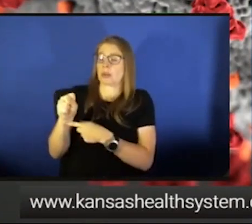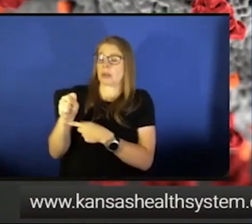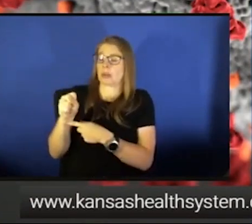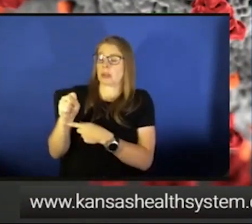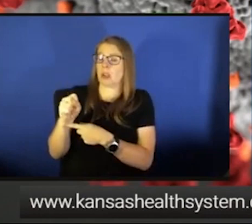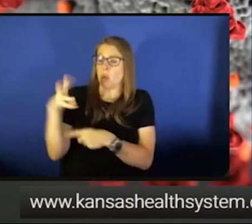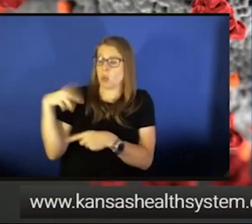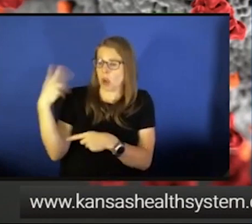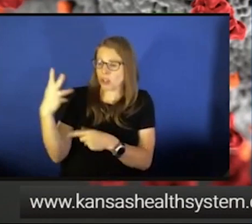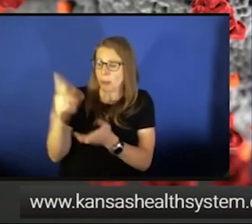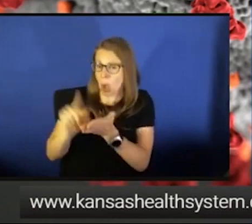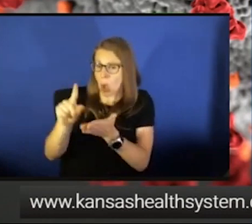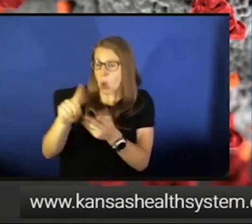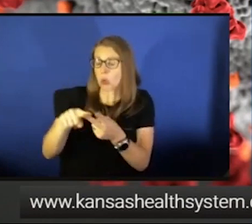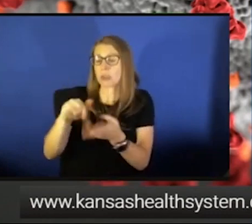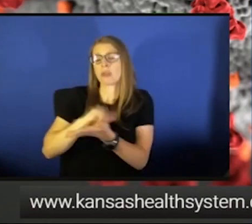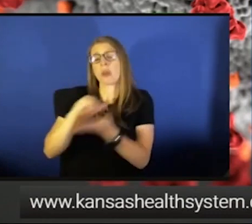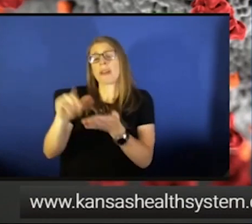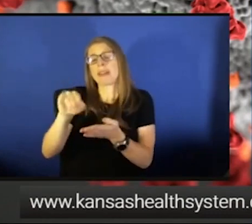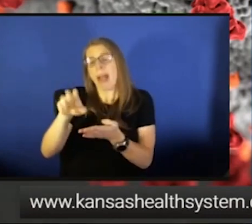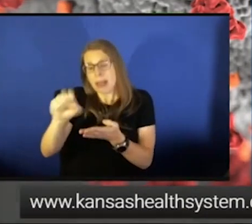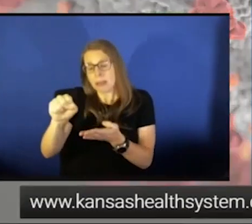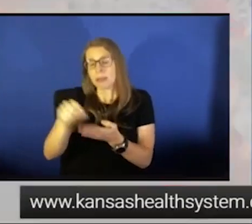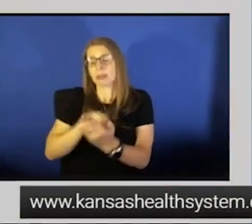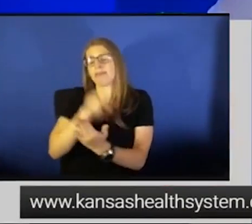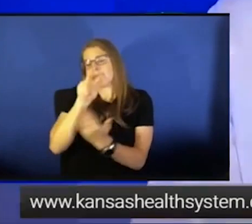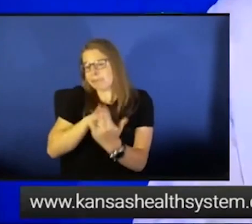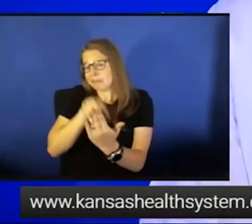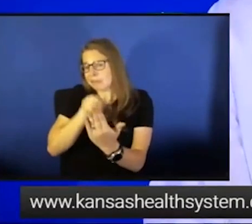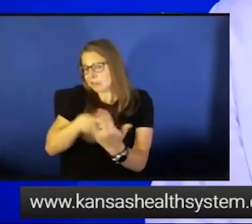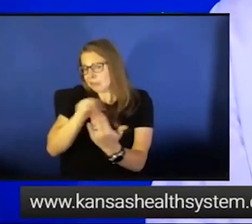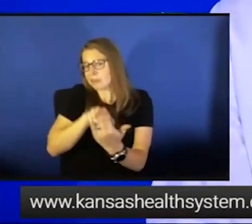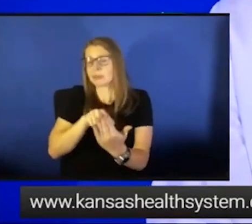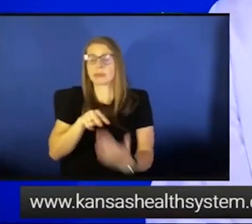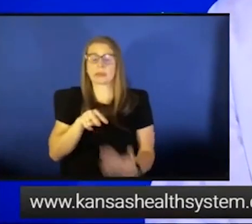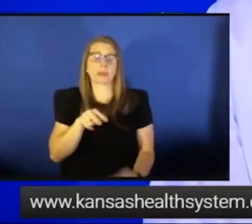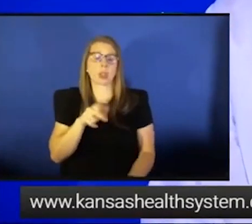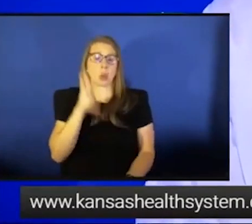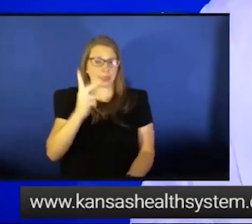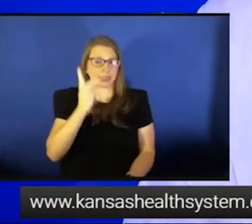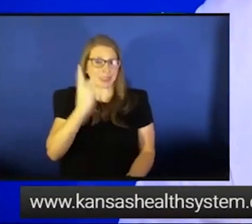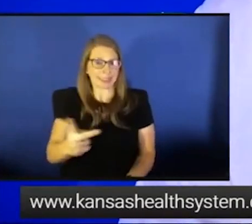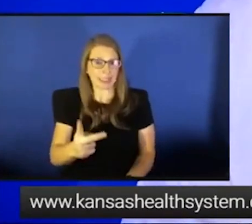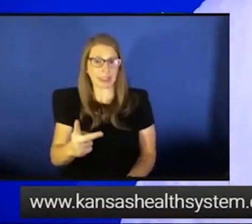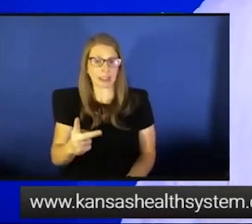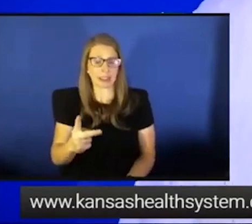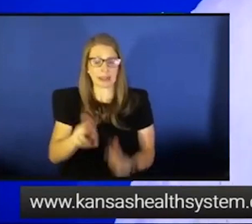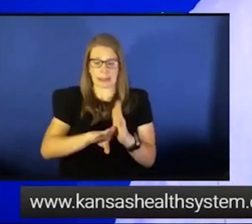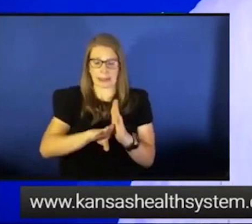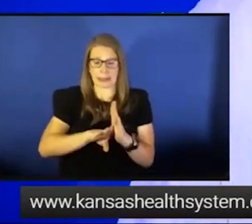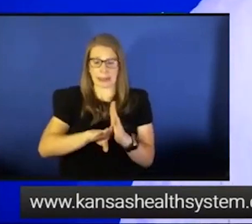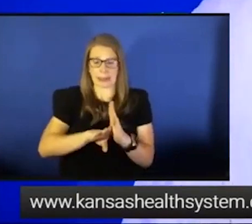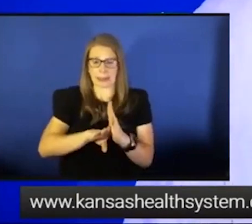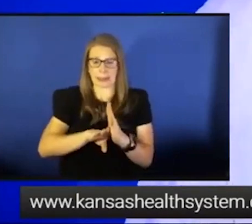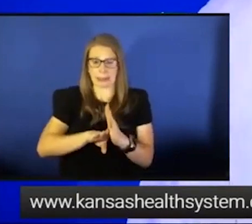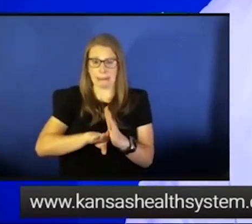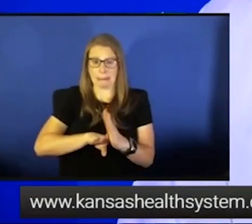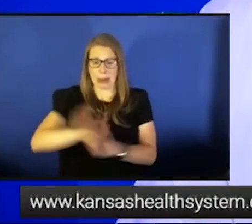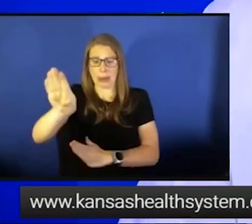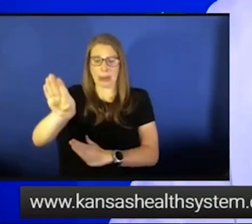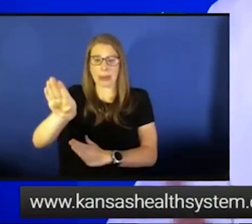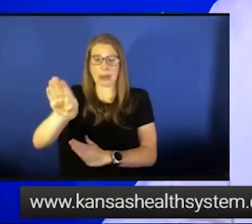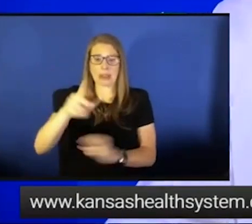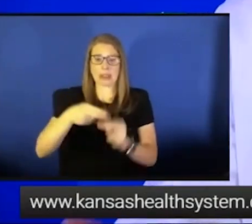Post, New York Times, you'll see that the how steep that surge is, or the increase